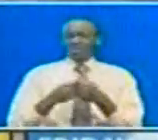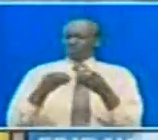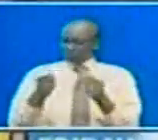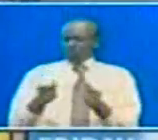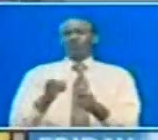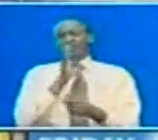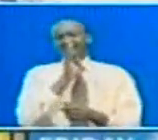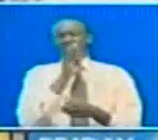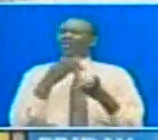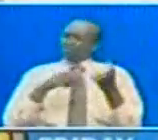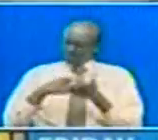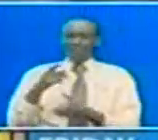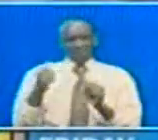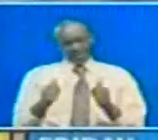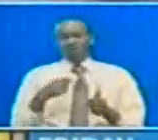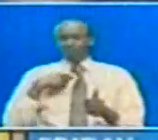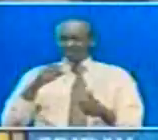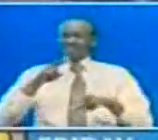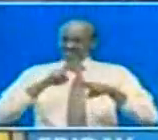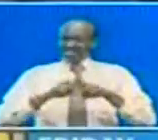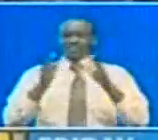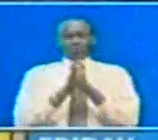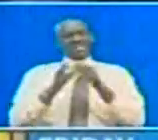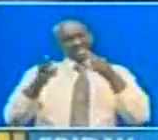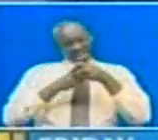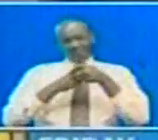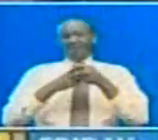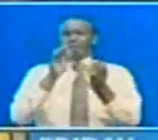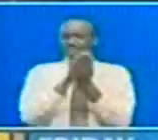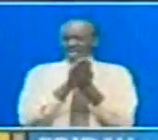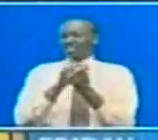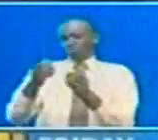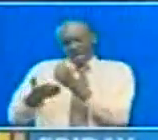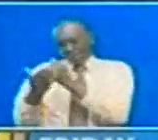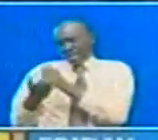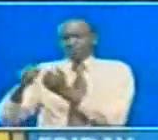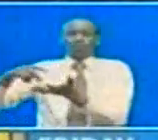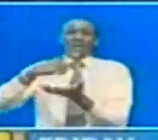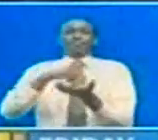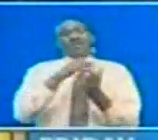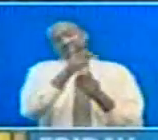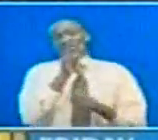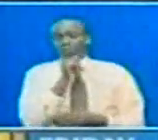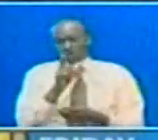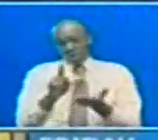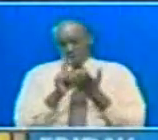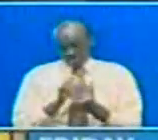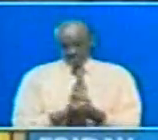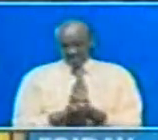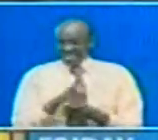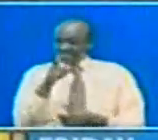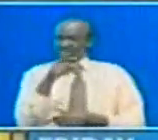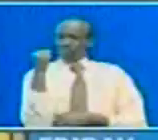massive debts, forcing it to sit down with 7 banks to restructure its loans as it seeks to ease the repayment burden. Mumias is the largest sugar